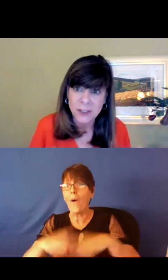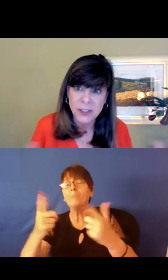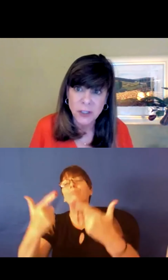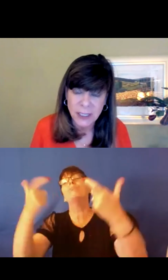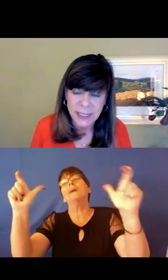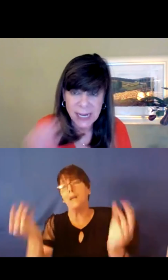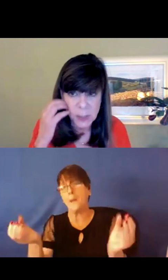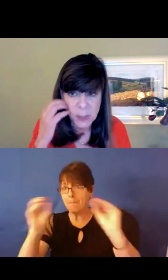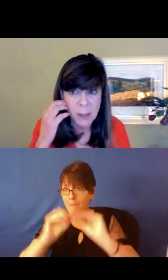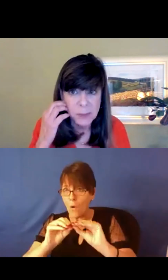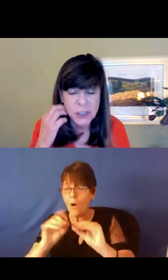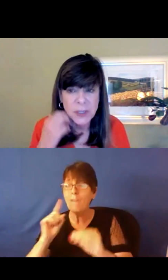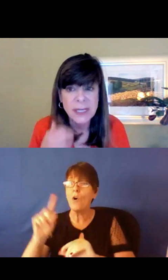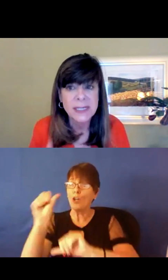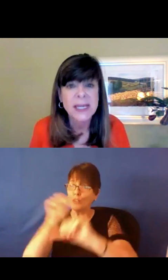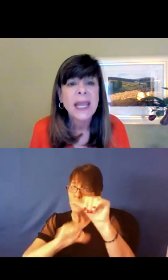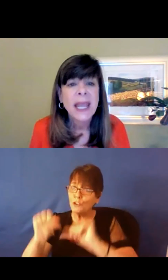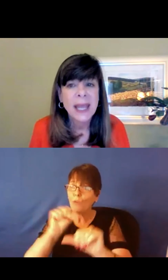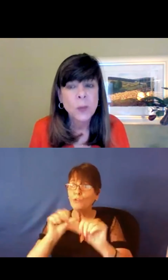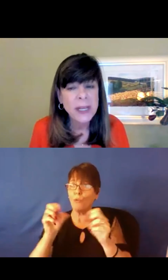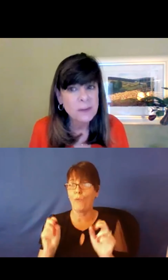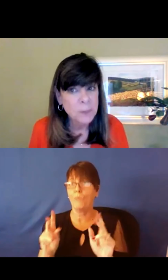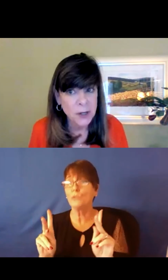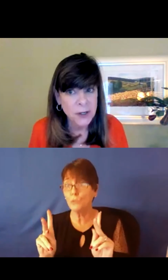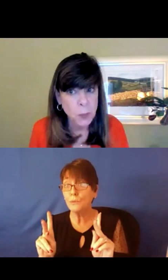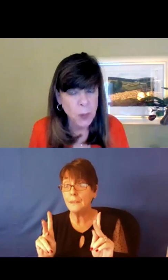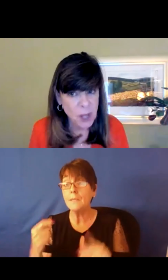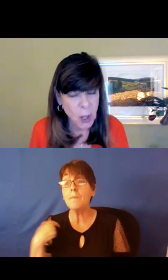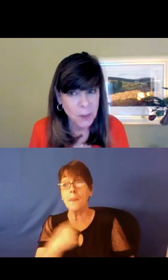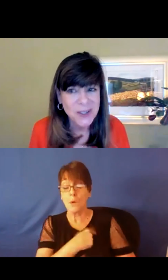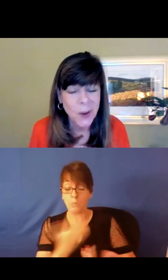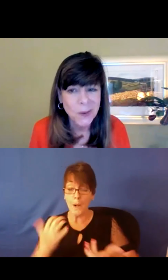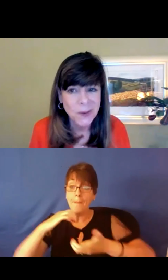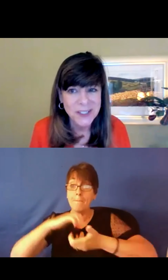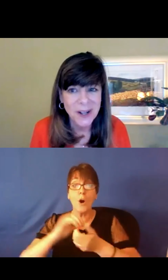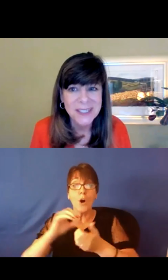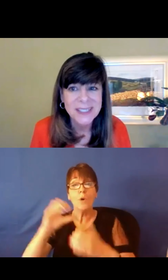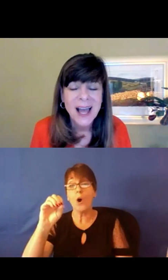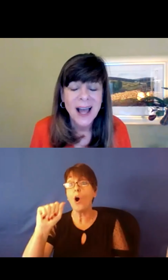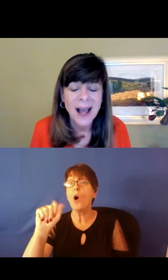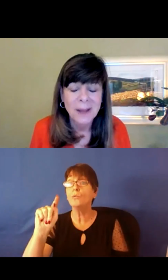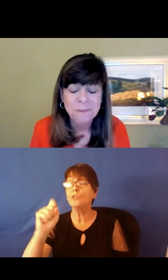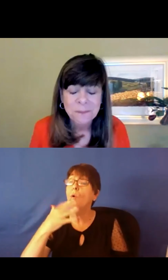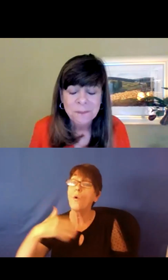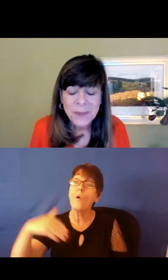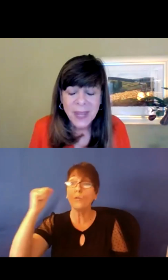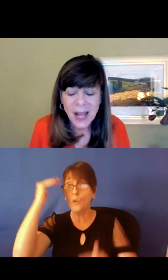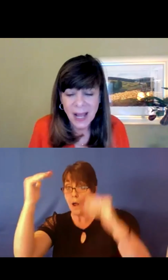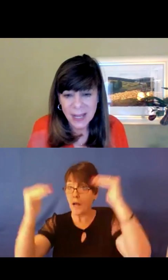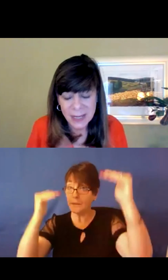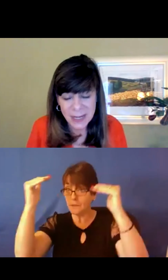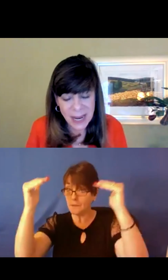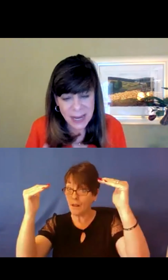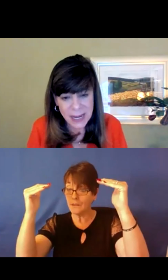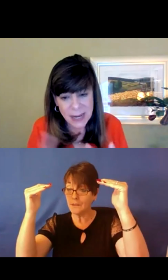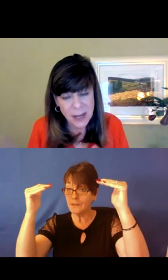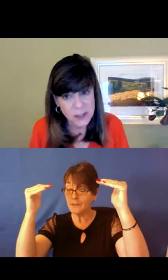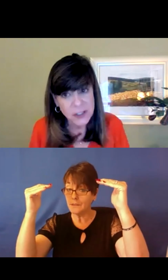of social engagement opportunities. And we have partnered with OATS, Older Adults,